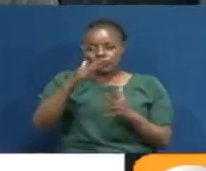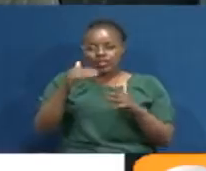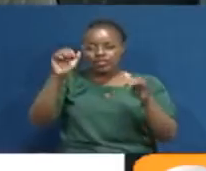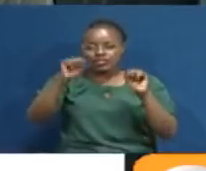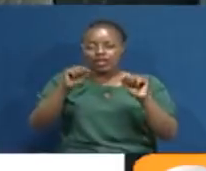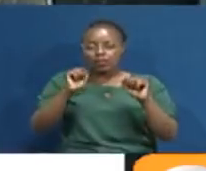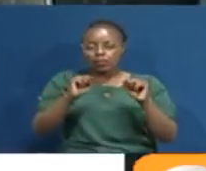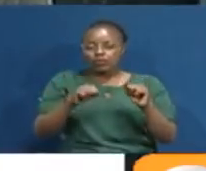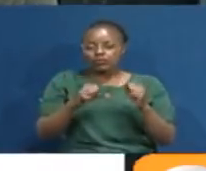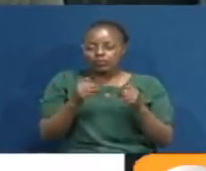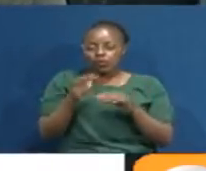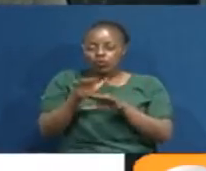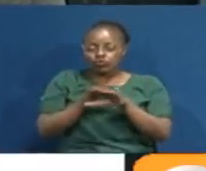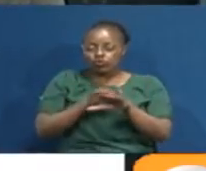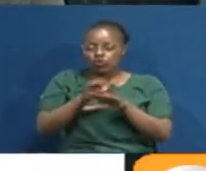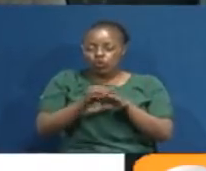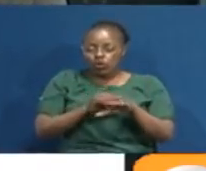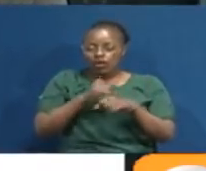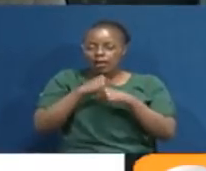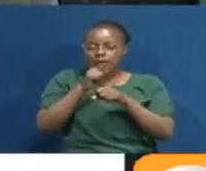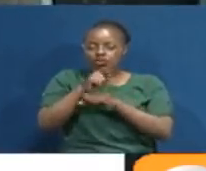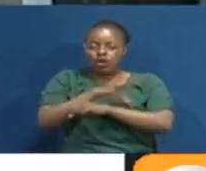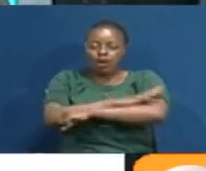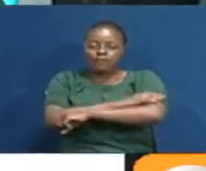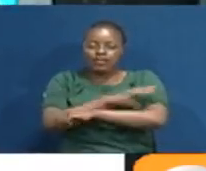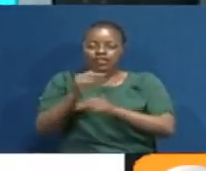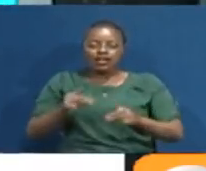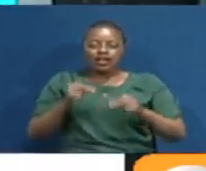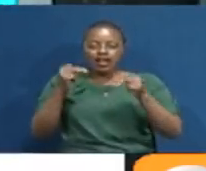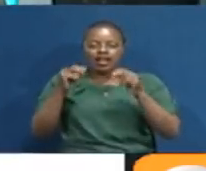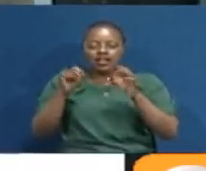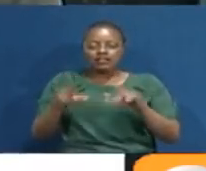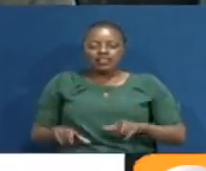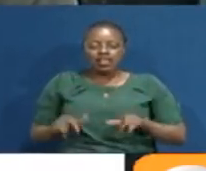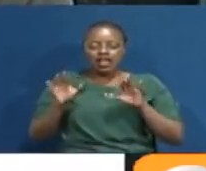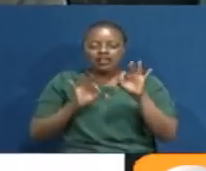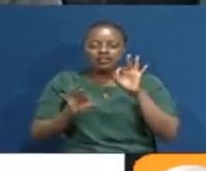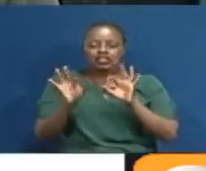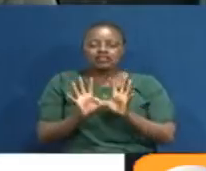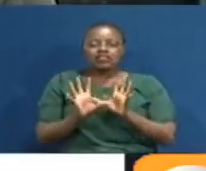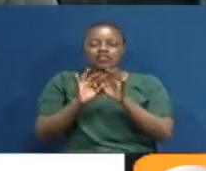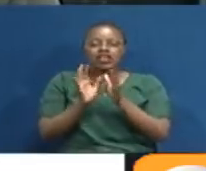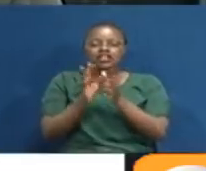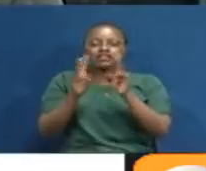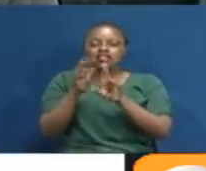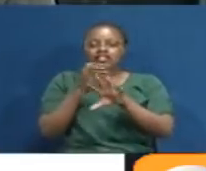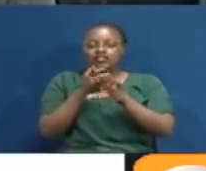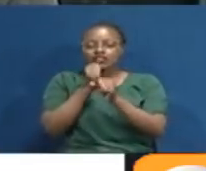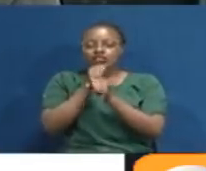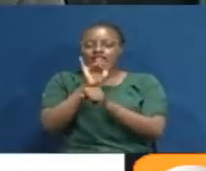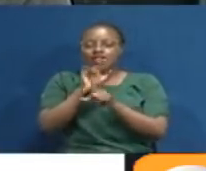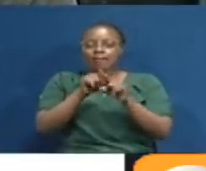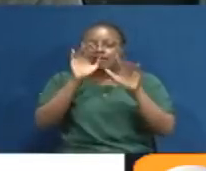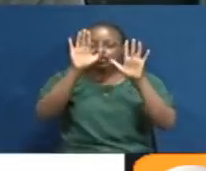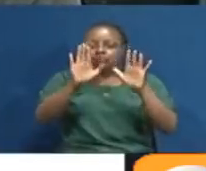can silently raise your blood pressure and create problems. If you put the lifestyle adjustments to one side, and it's really difficult to do so, but it's